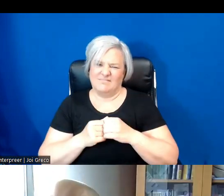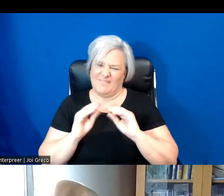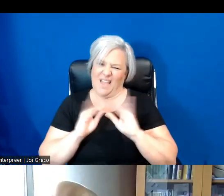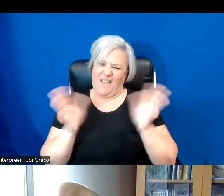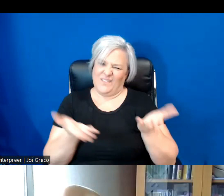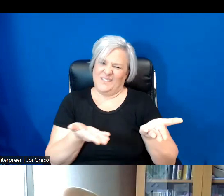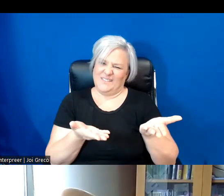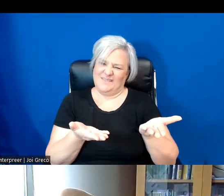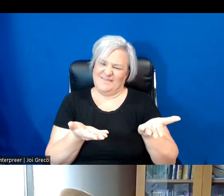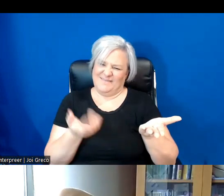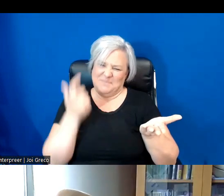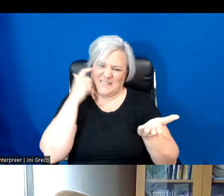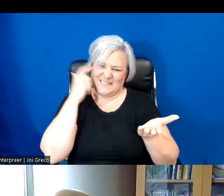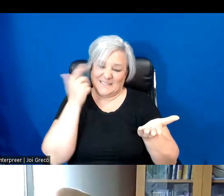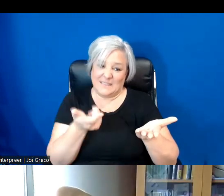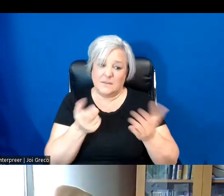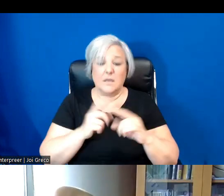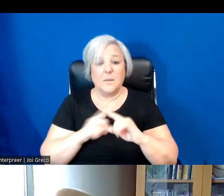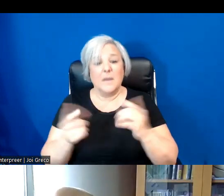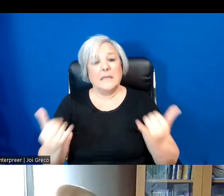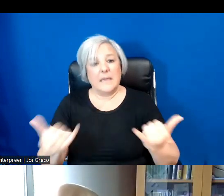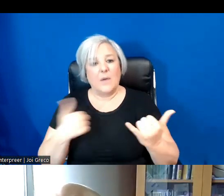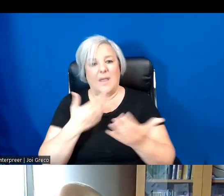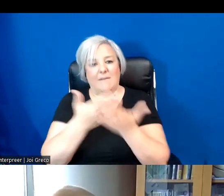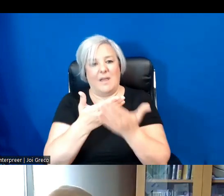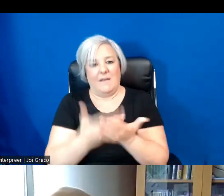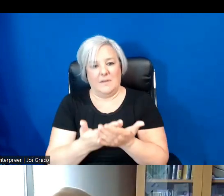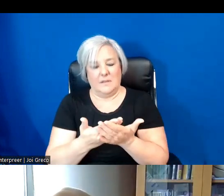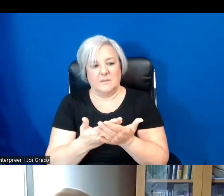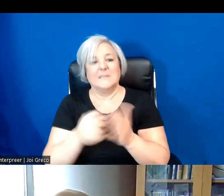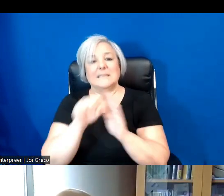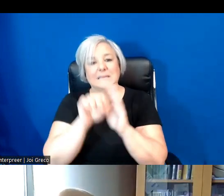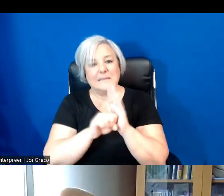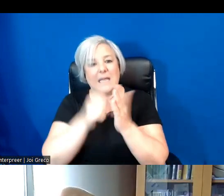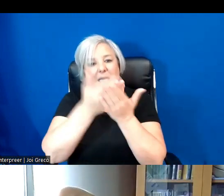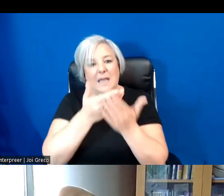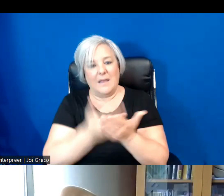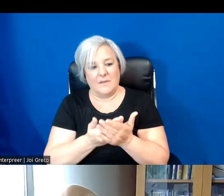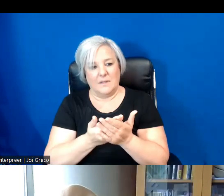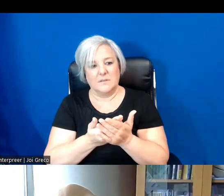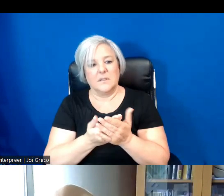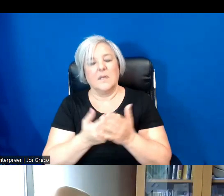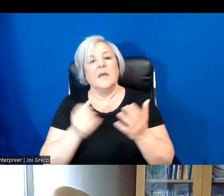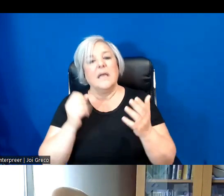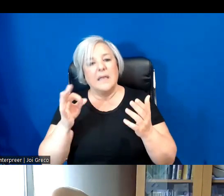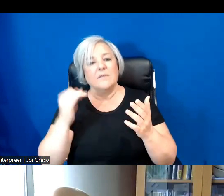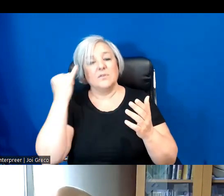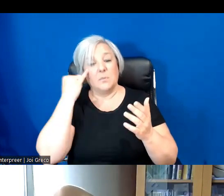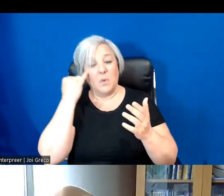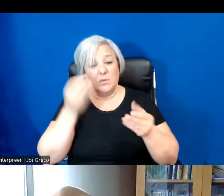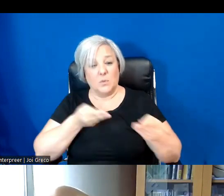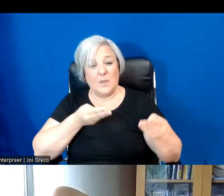not, but what it does is it provides us now some evidence, some state evidence from our state, that if we were to invest